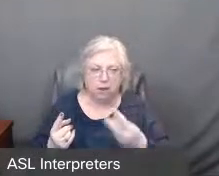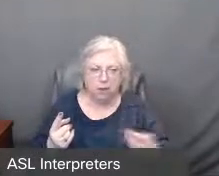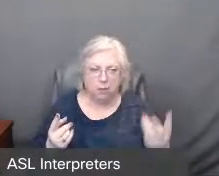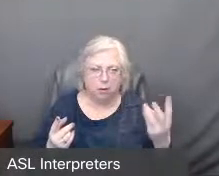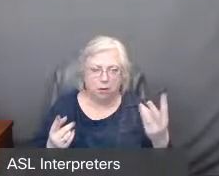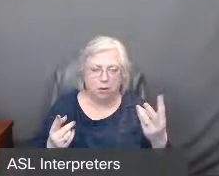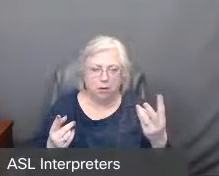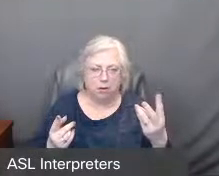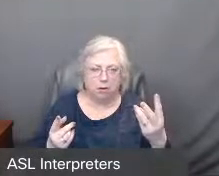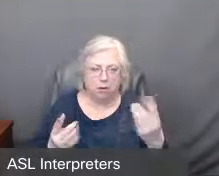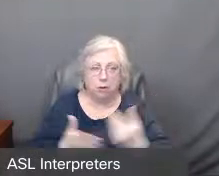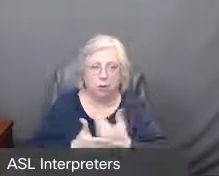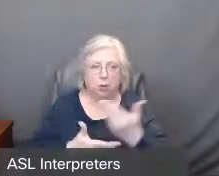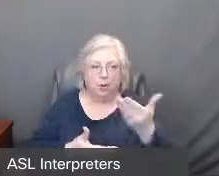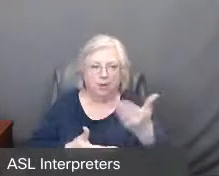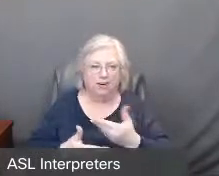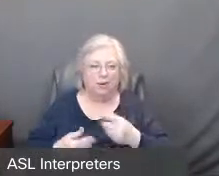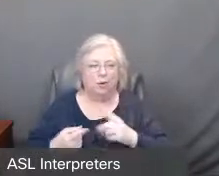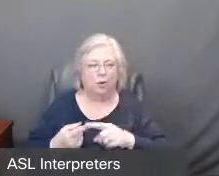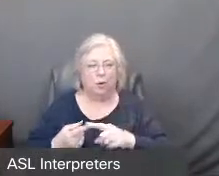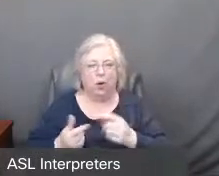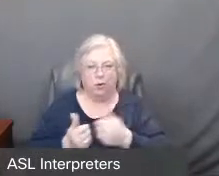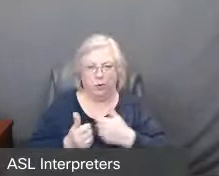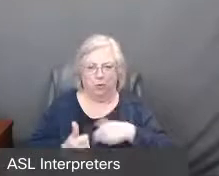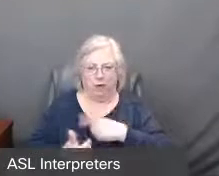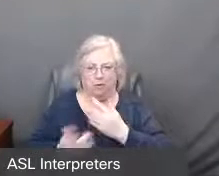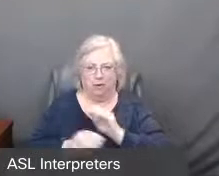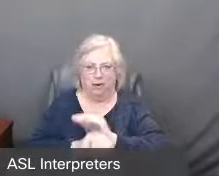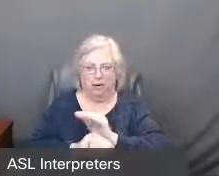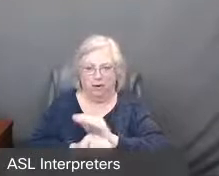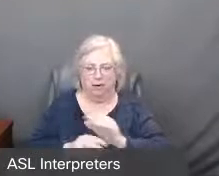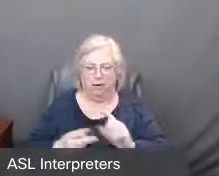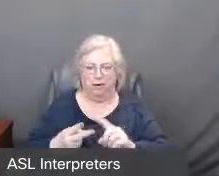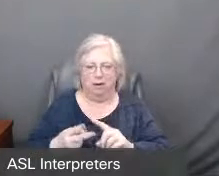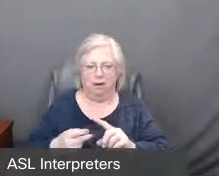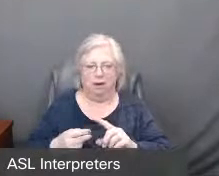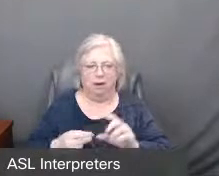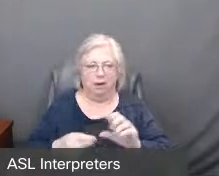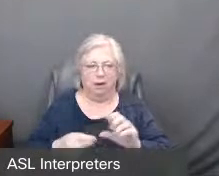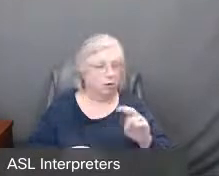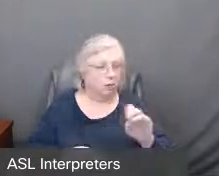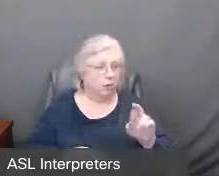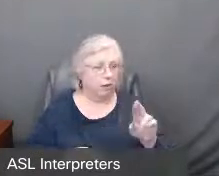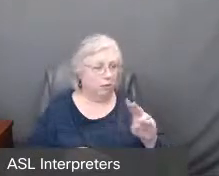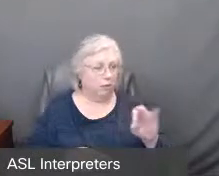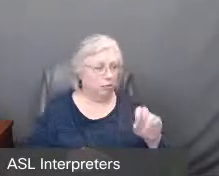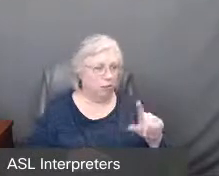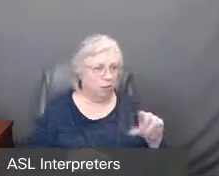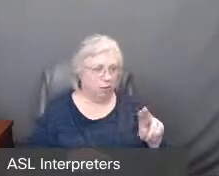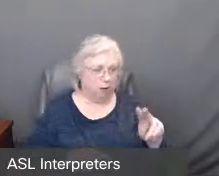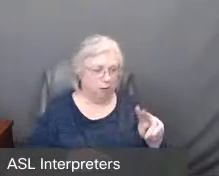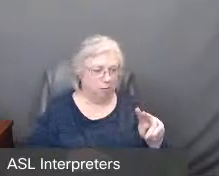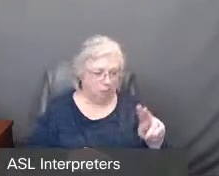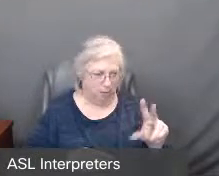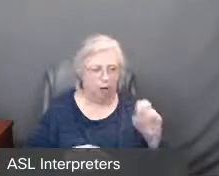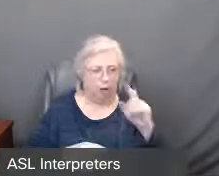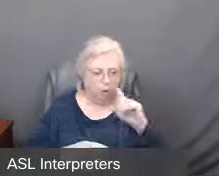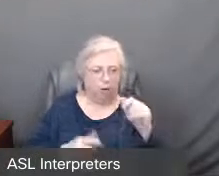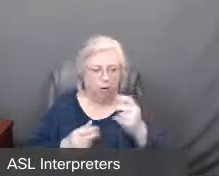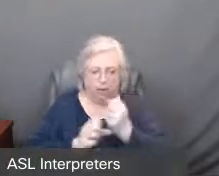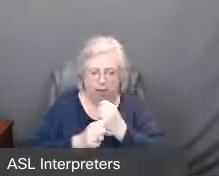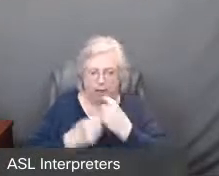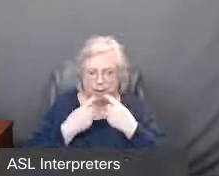we have several new hires. One of them is with us tonight. And so Mr. Malone will make the announcement.